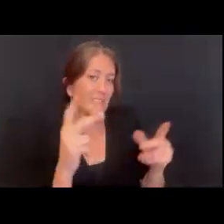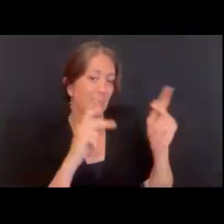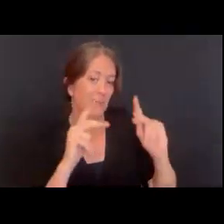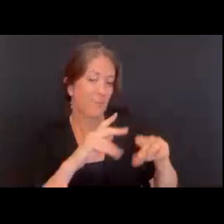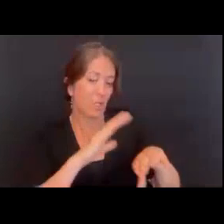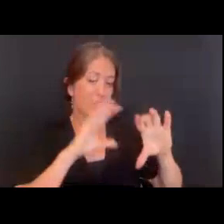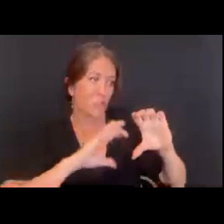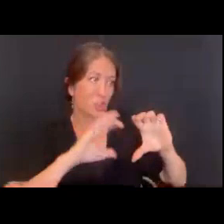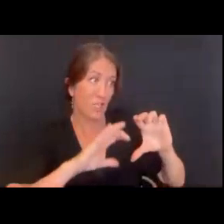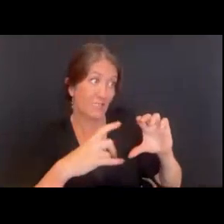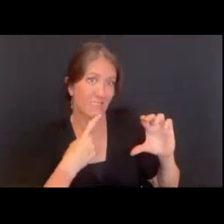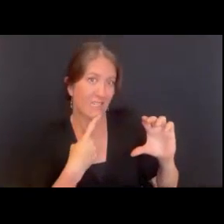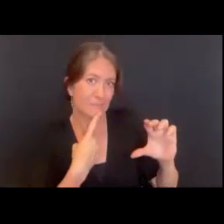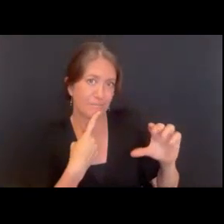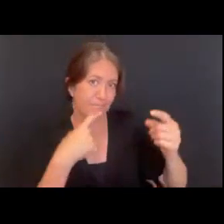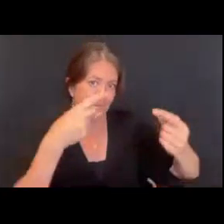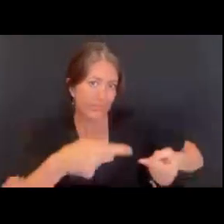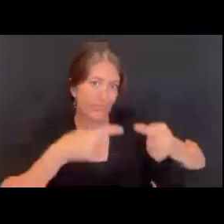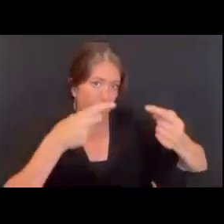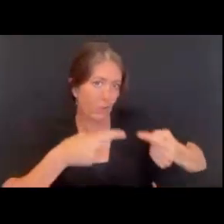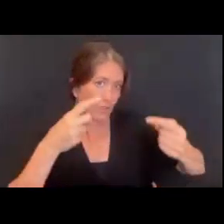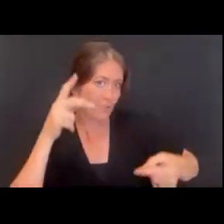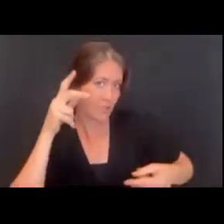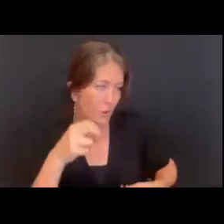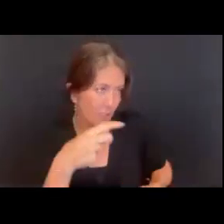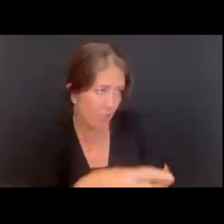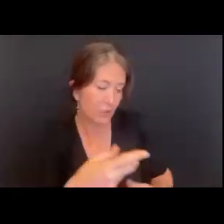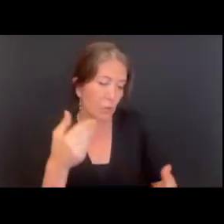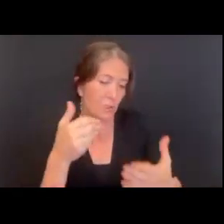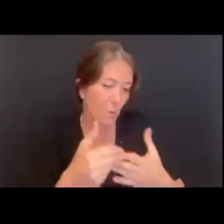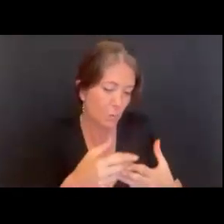trouble. Slow down and get closer to the mic.